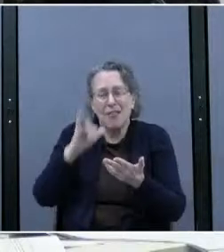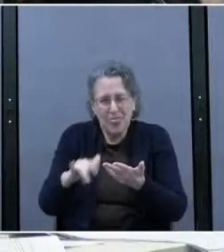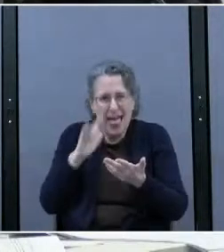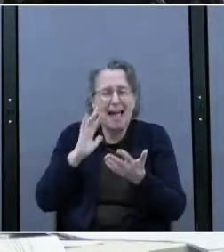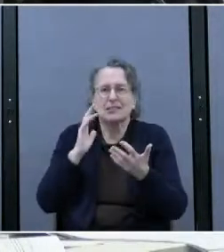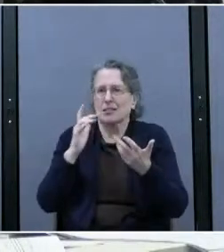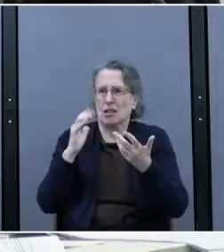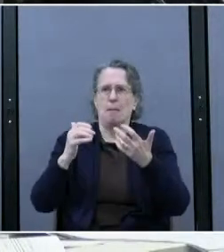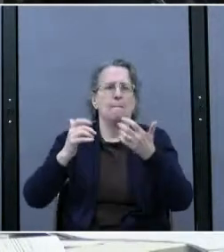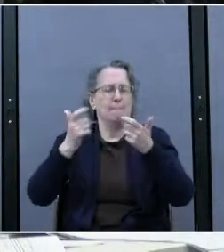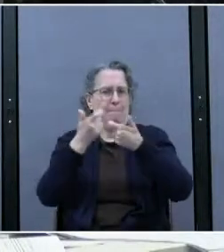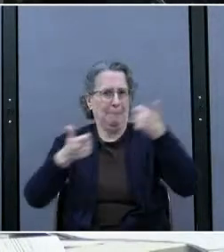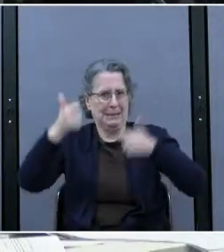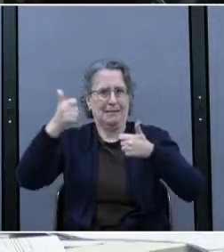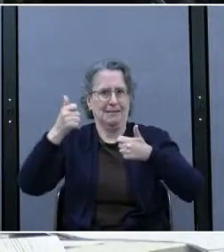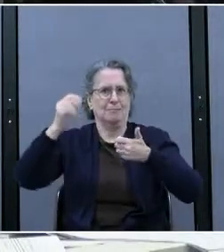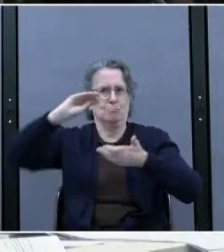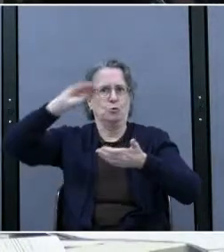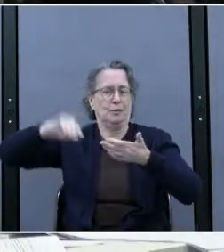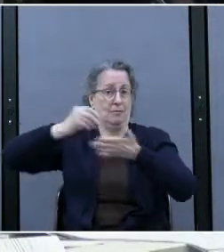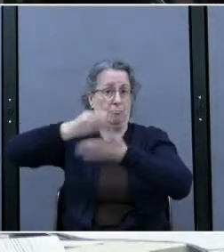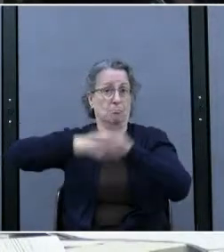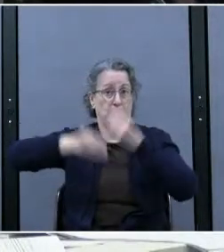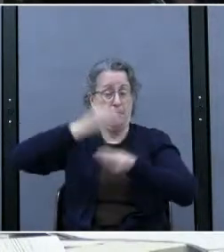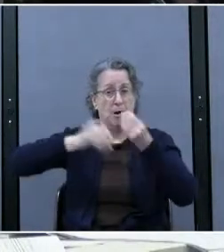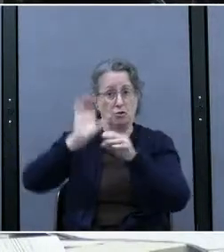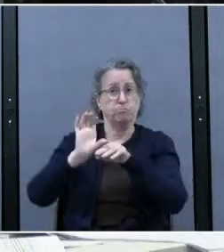question for the town meeting is